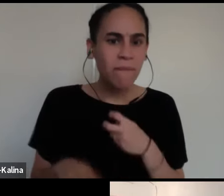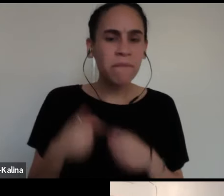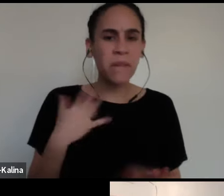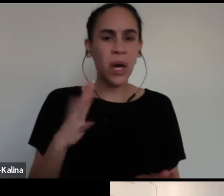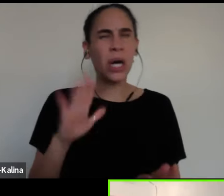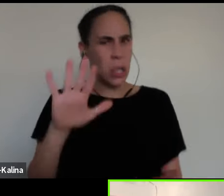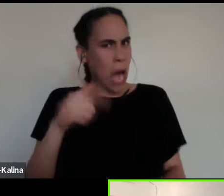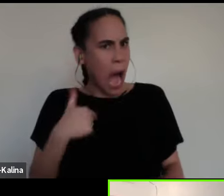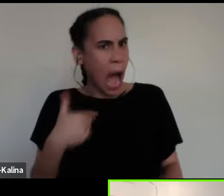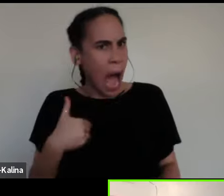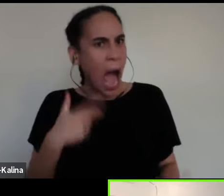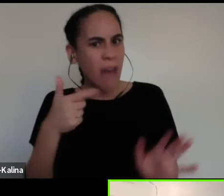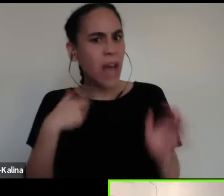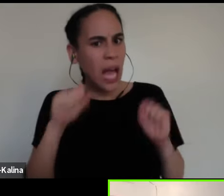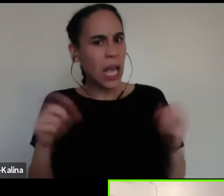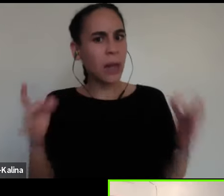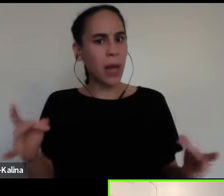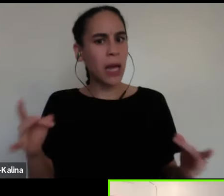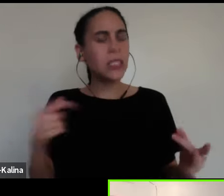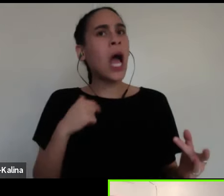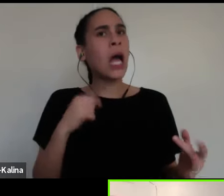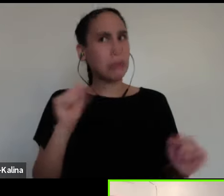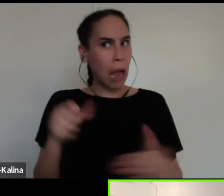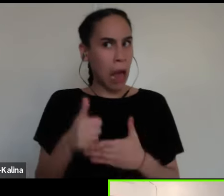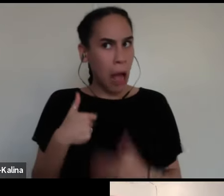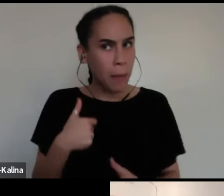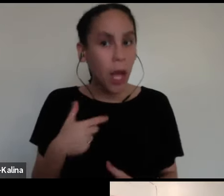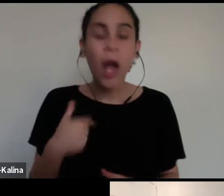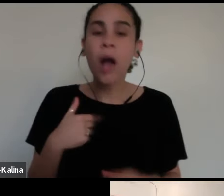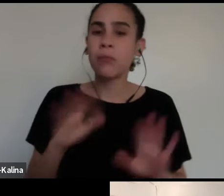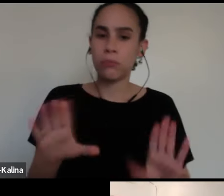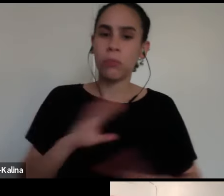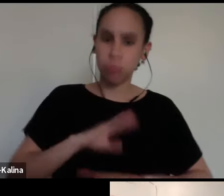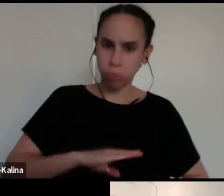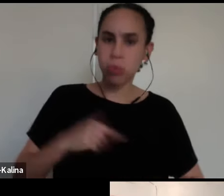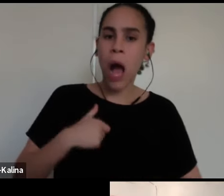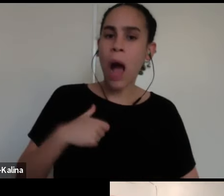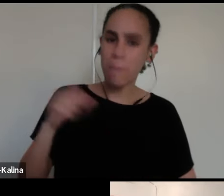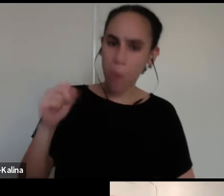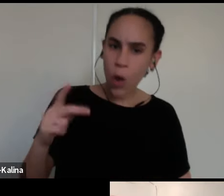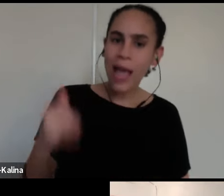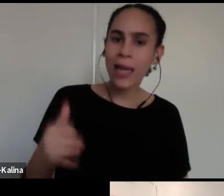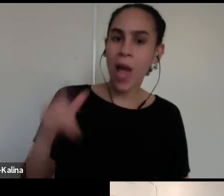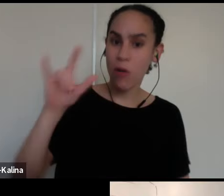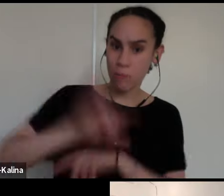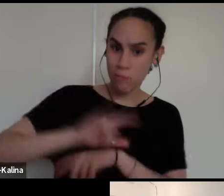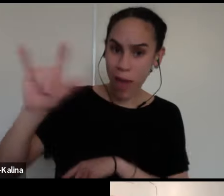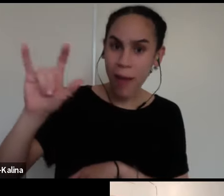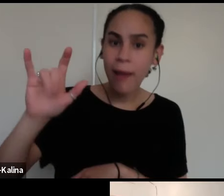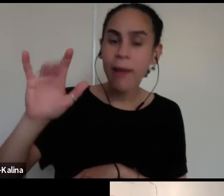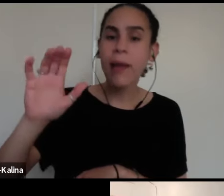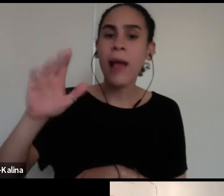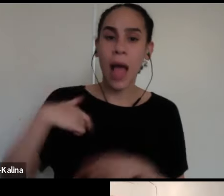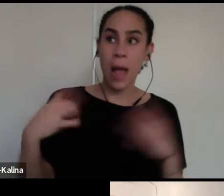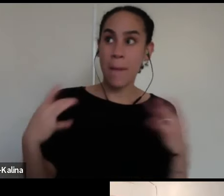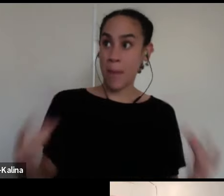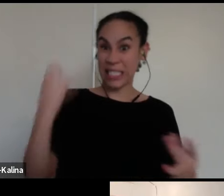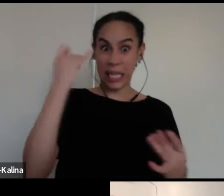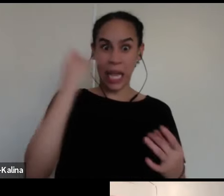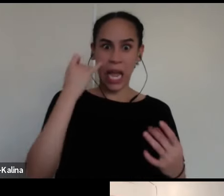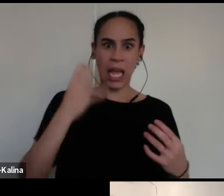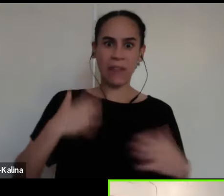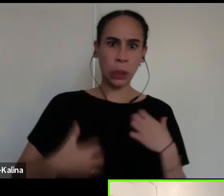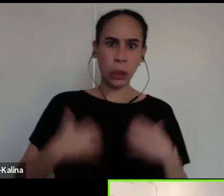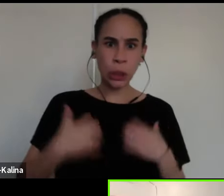meditation can help me. Yeah. And it did. I am okay now on planes. I meditate when it gets bad, and it makes a